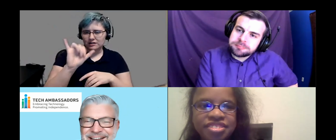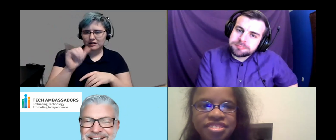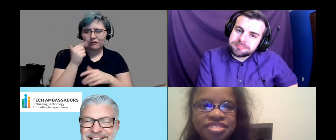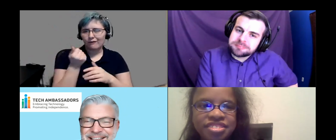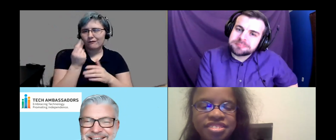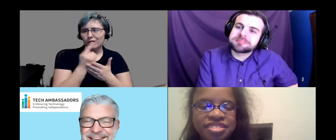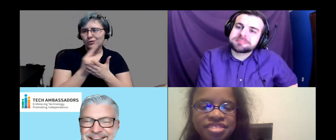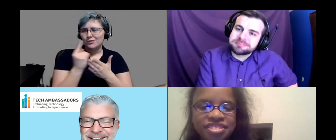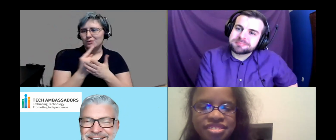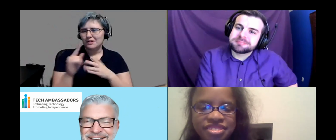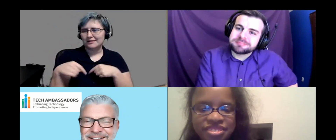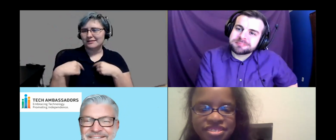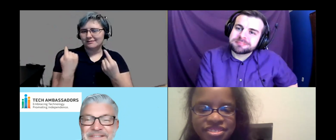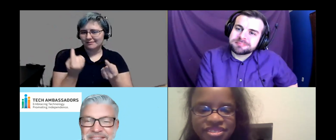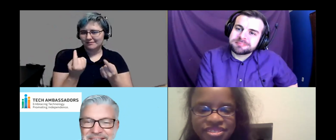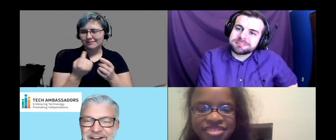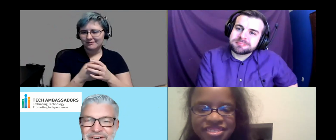weeks.